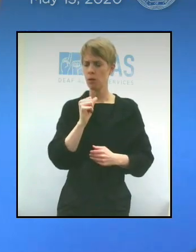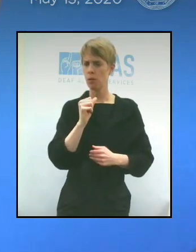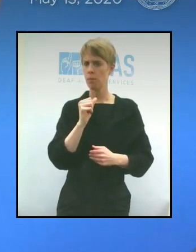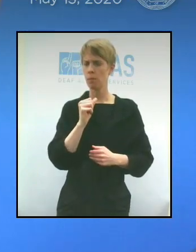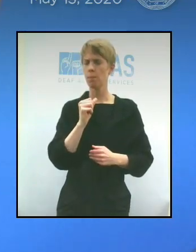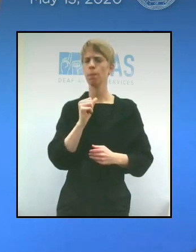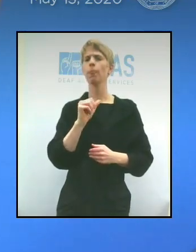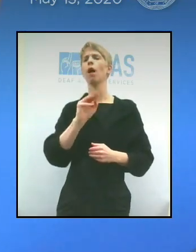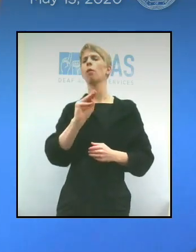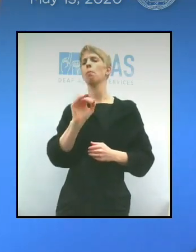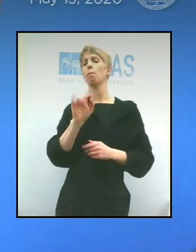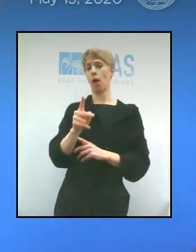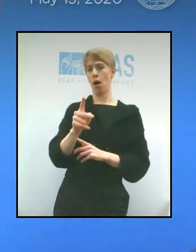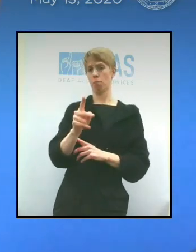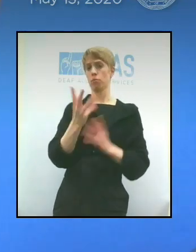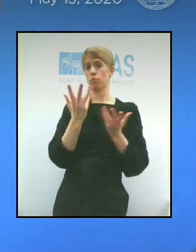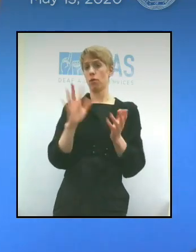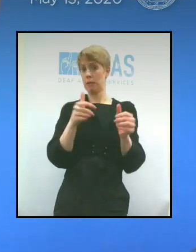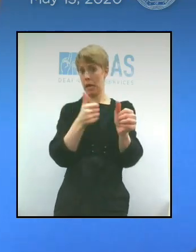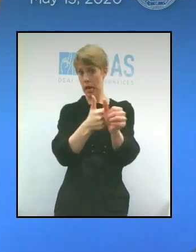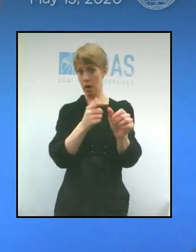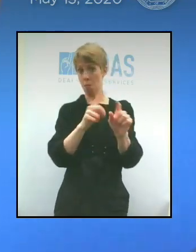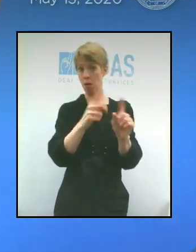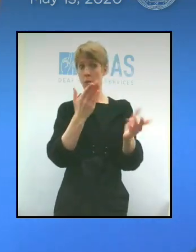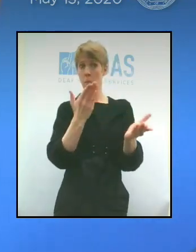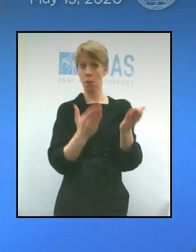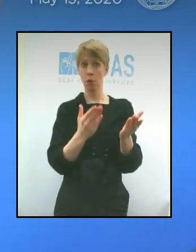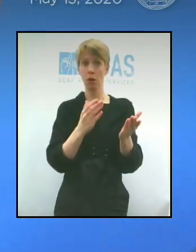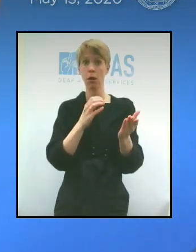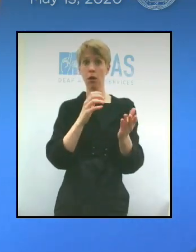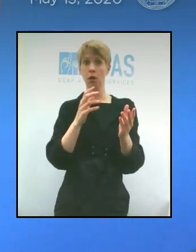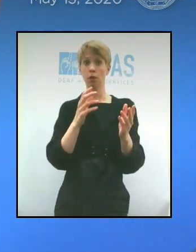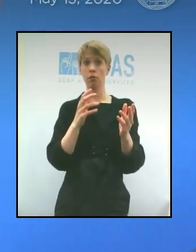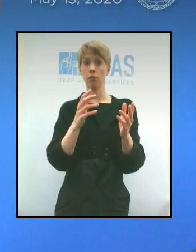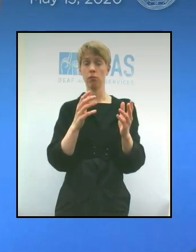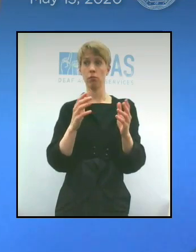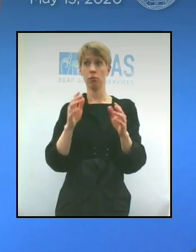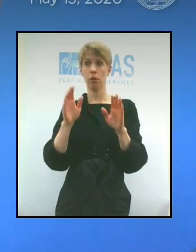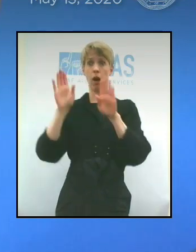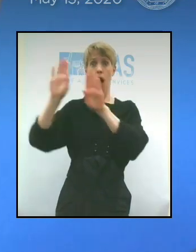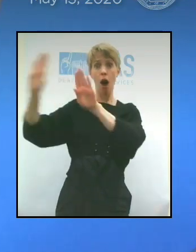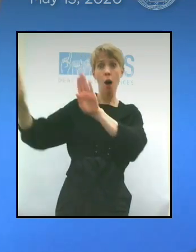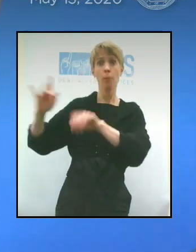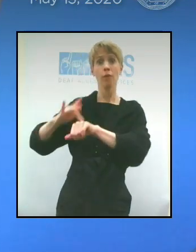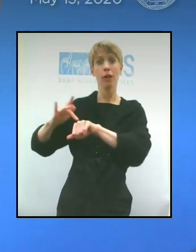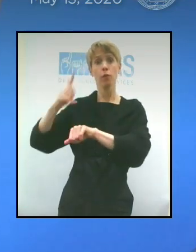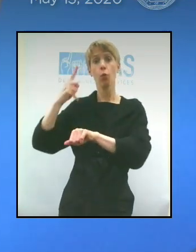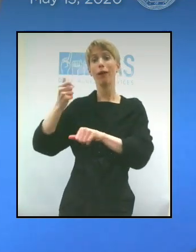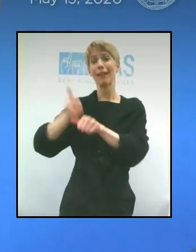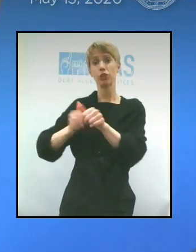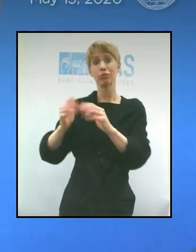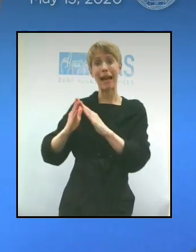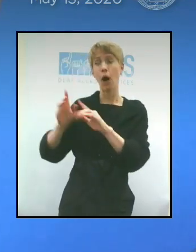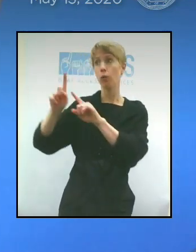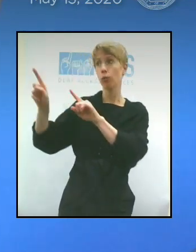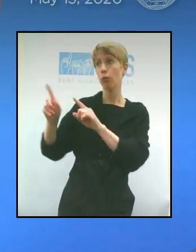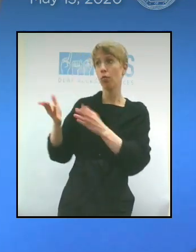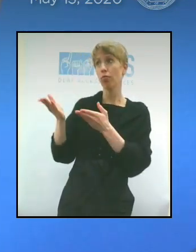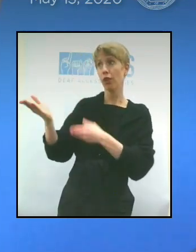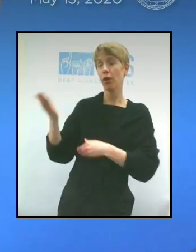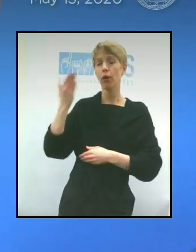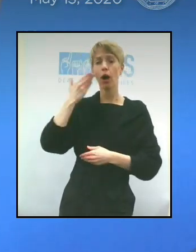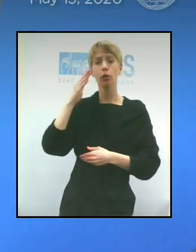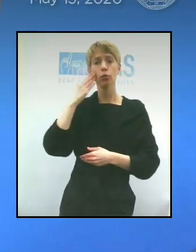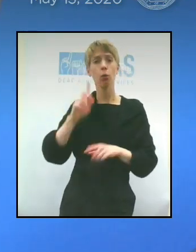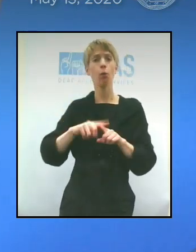The maps were updated. I don't know if they put up the updated information every day for every town, but I know it was updated for deaths. And it also depends on when the staff